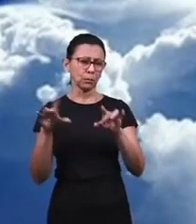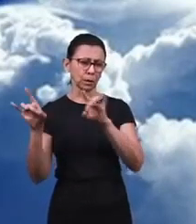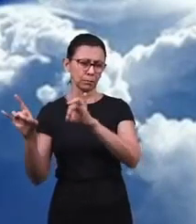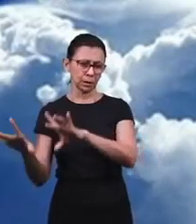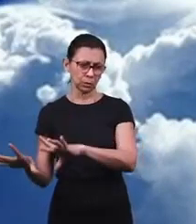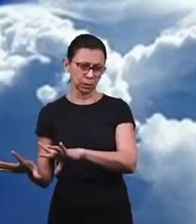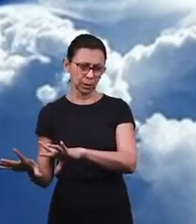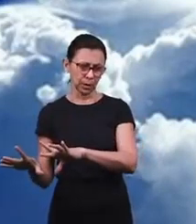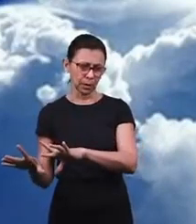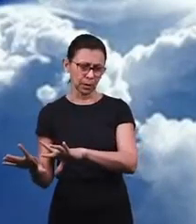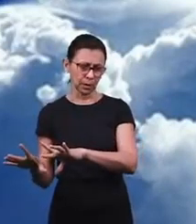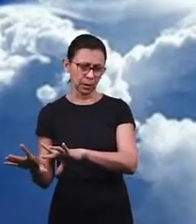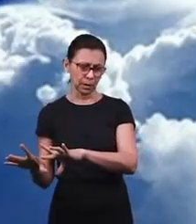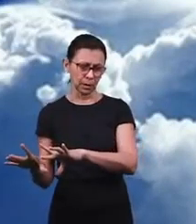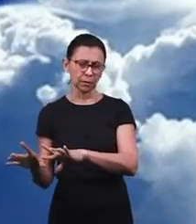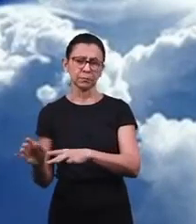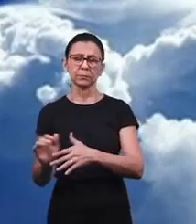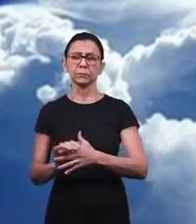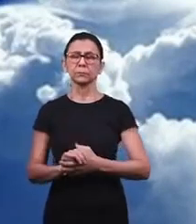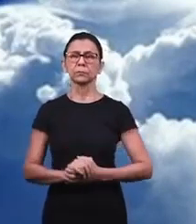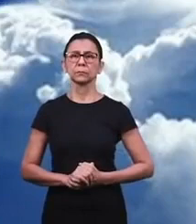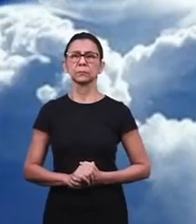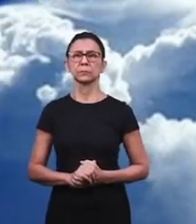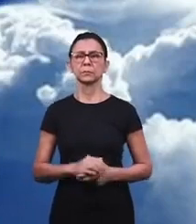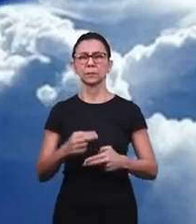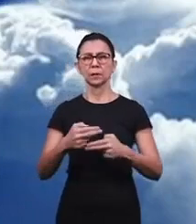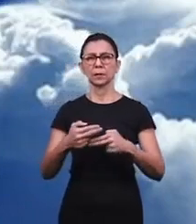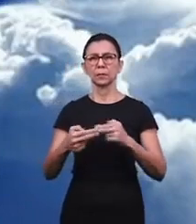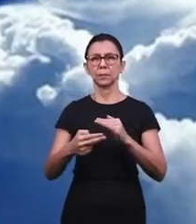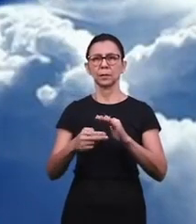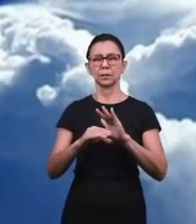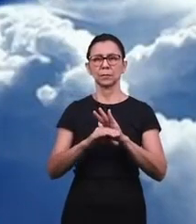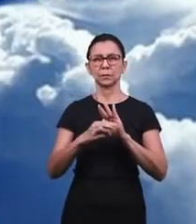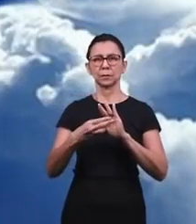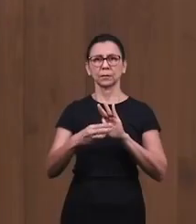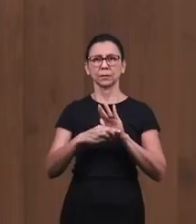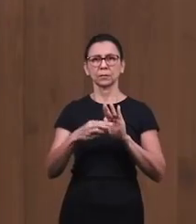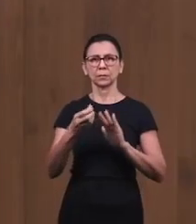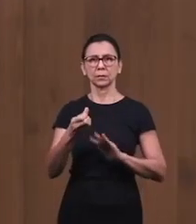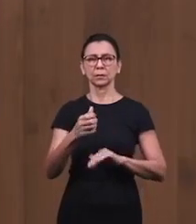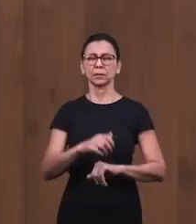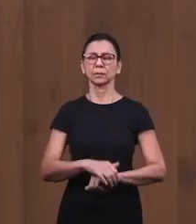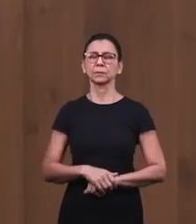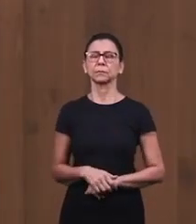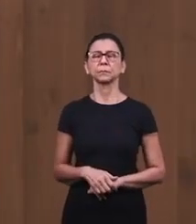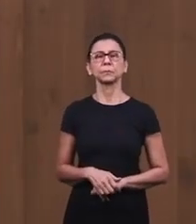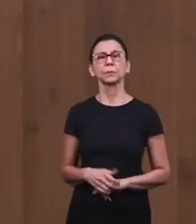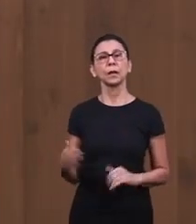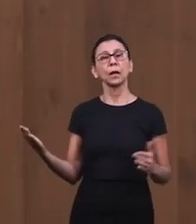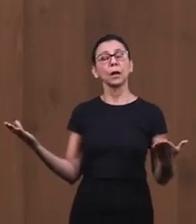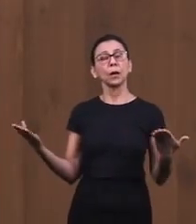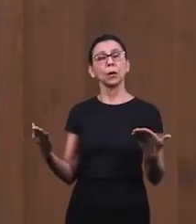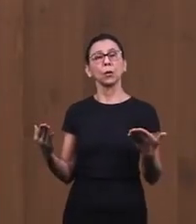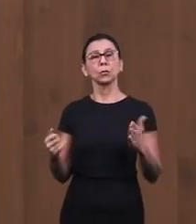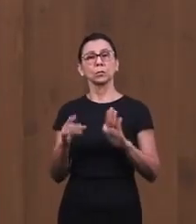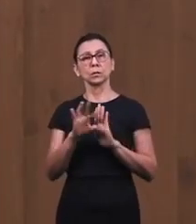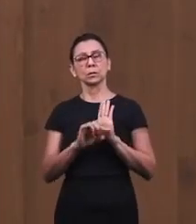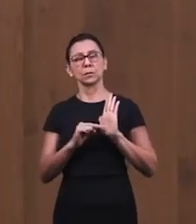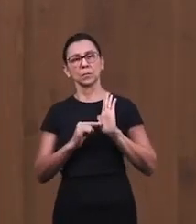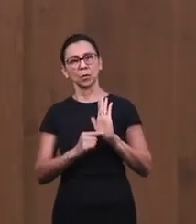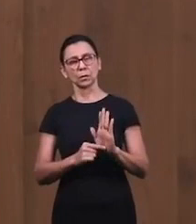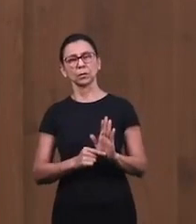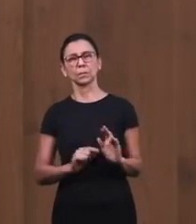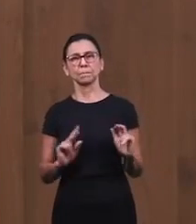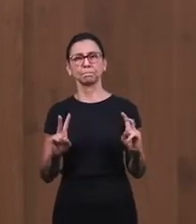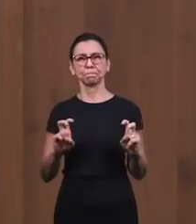cease while I leave and go down to you? This text that we read is Nehemiah 6:3. The word of the Lord today will talk